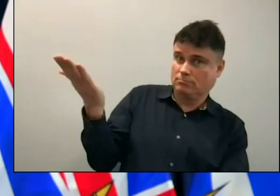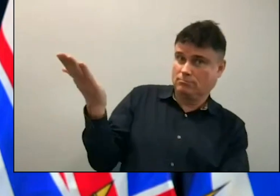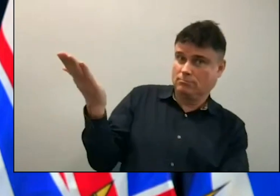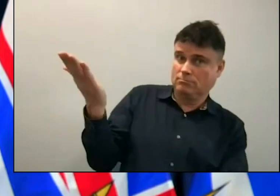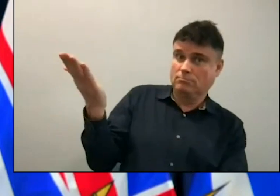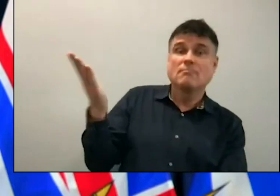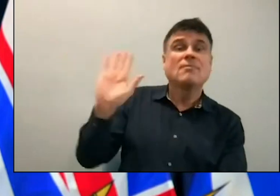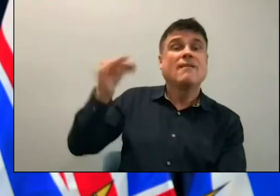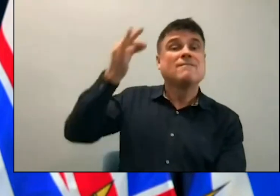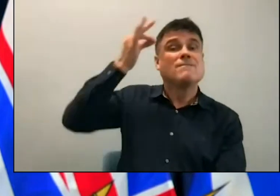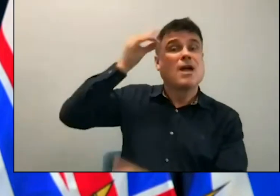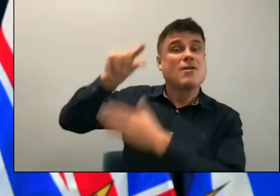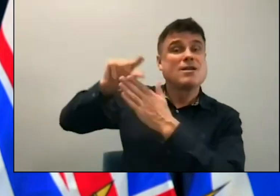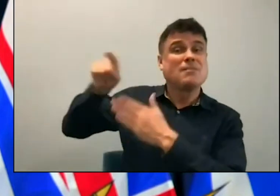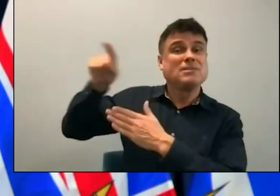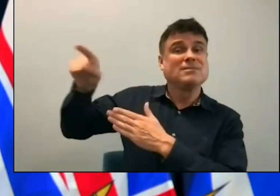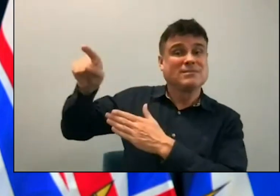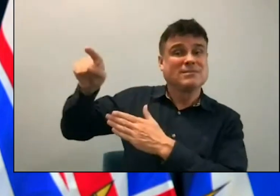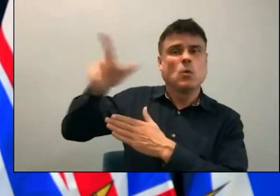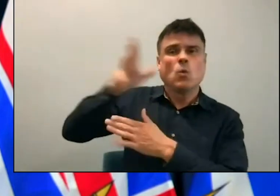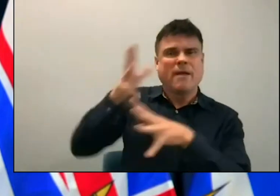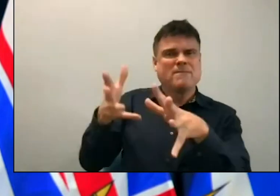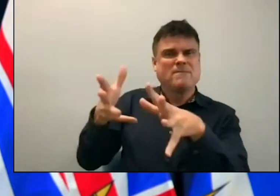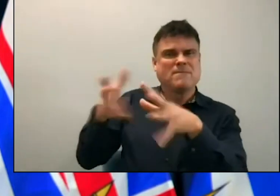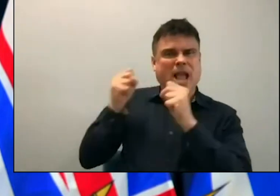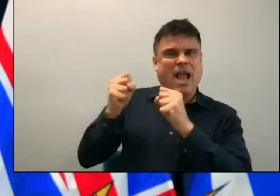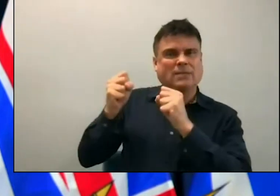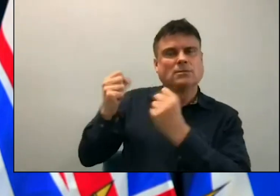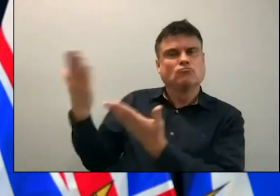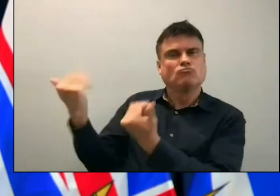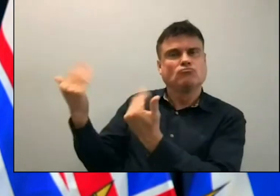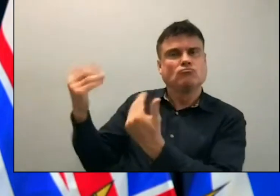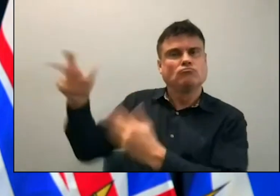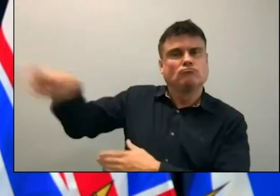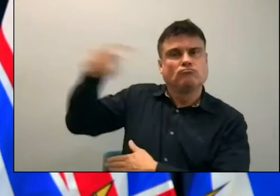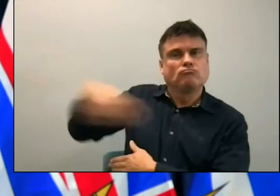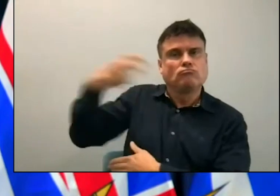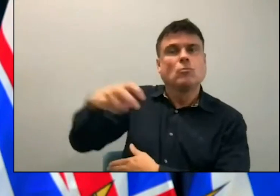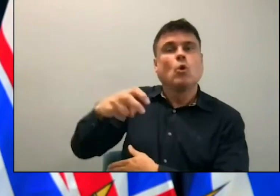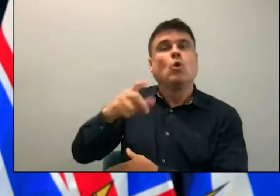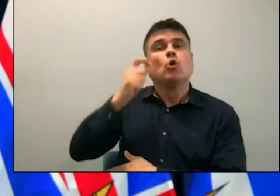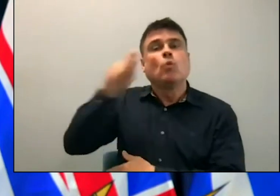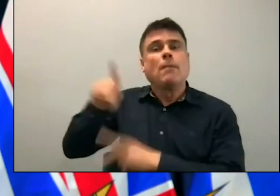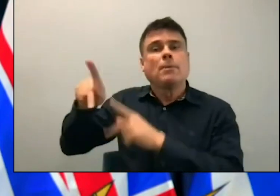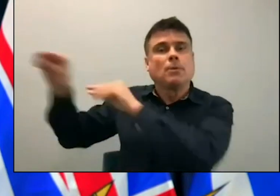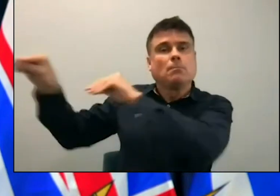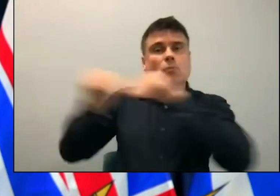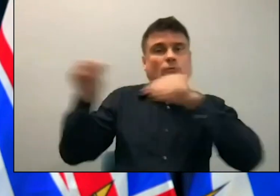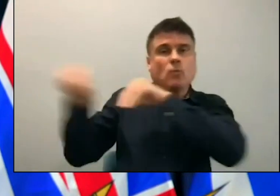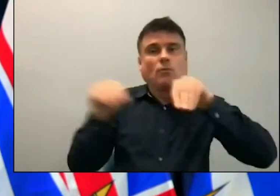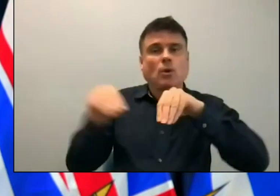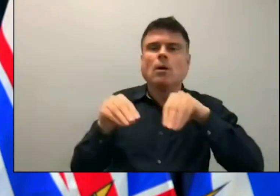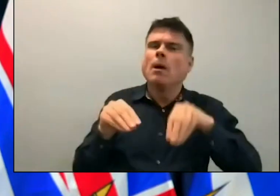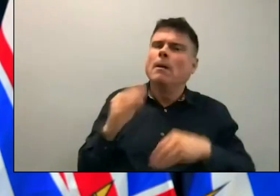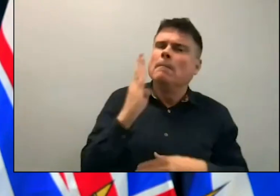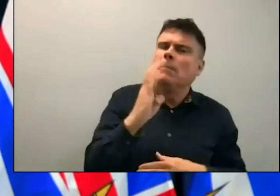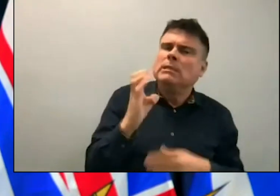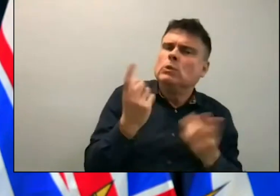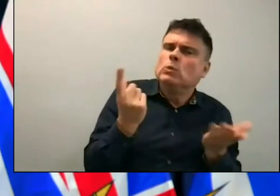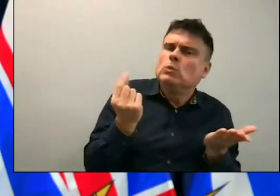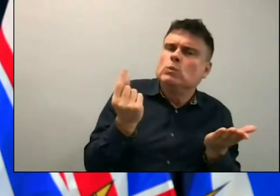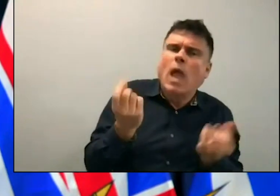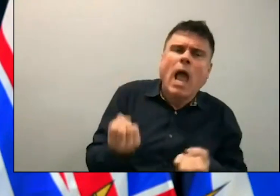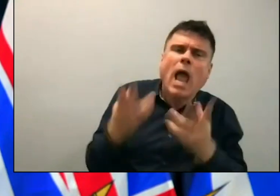accelerated streams from the federal government, what does BC need to do to prepare? How many people do you think BC